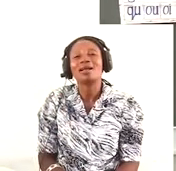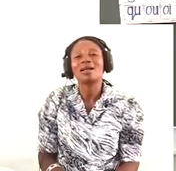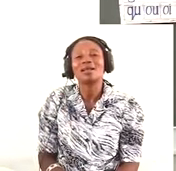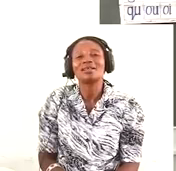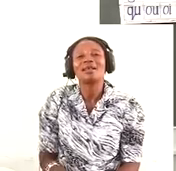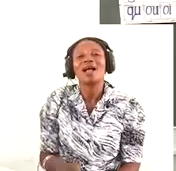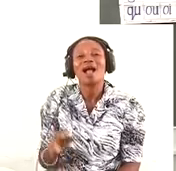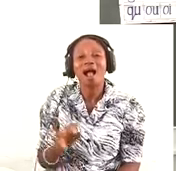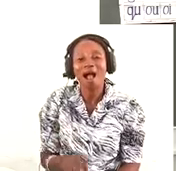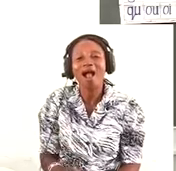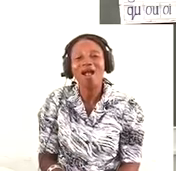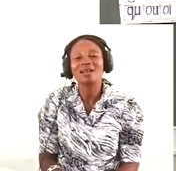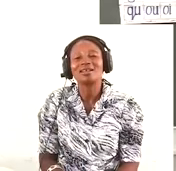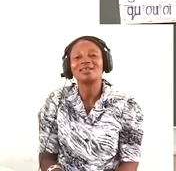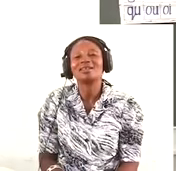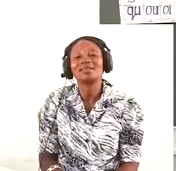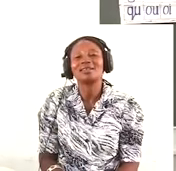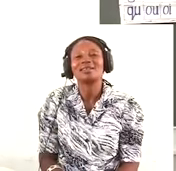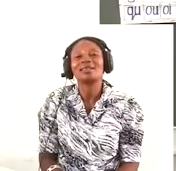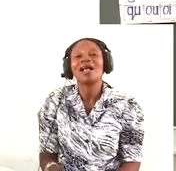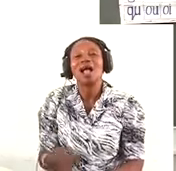it. Everybody,